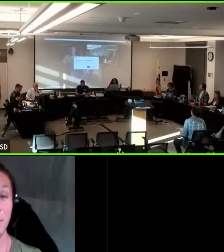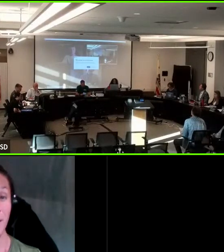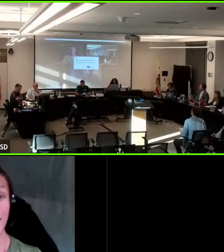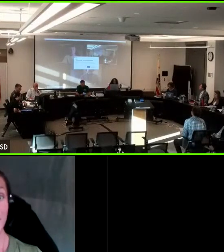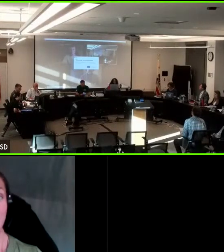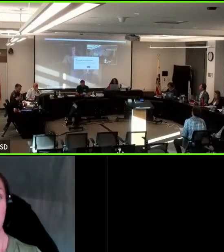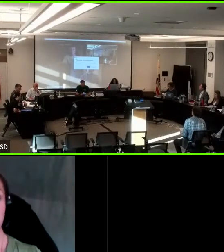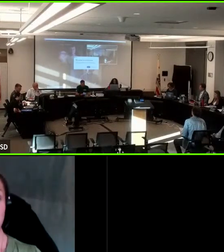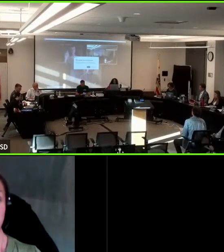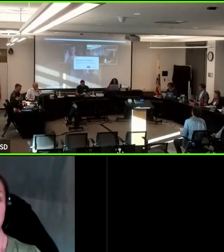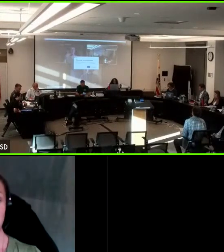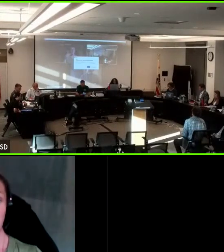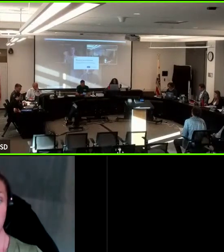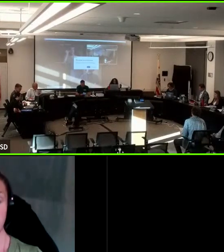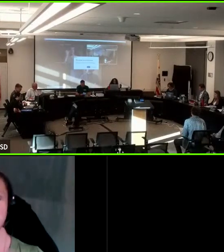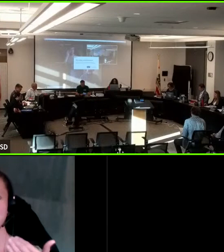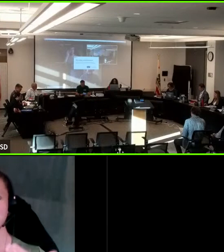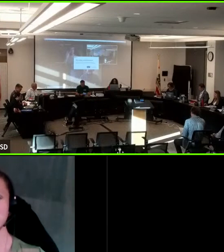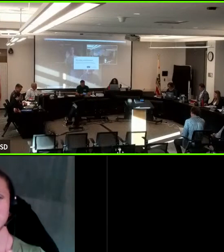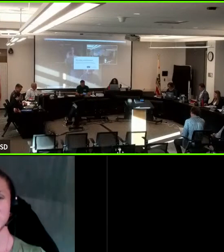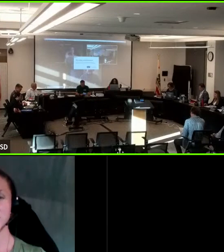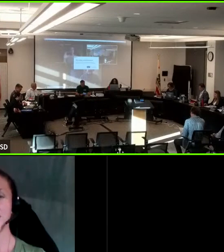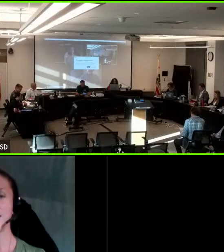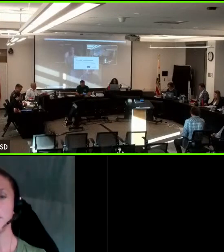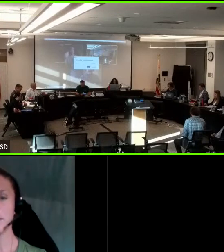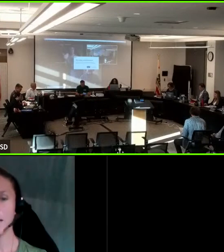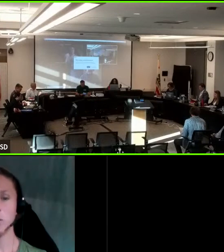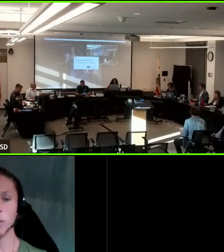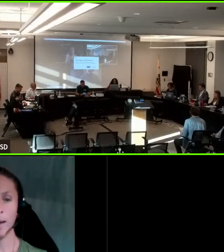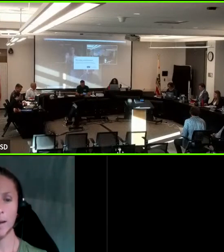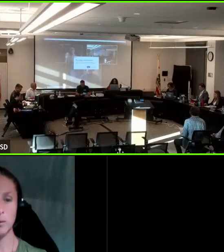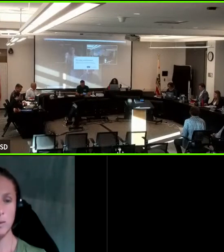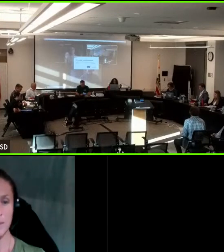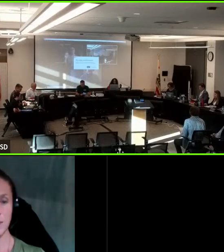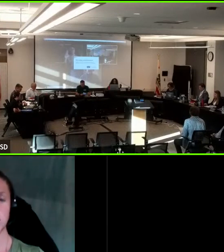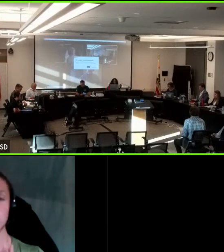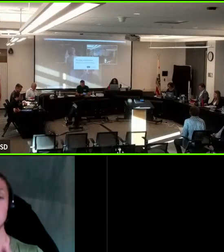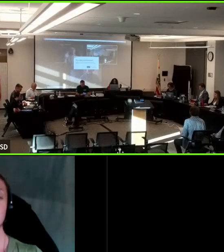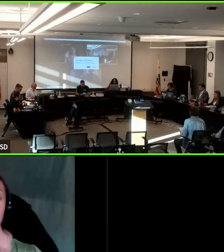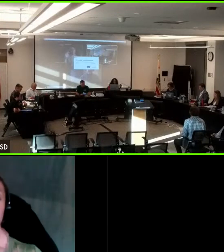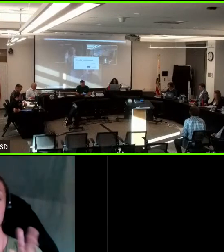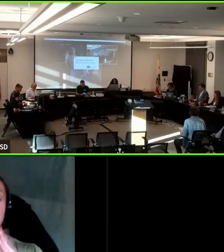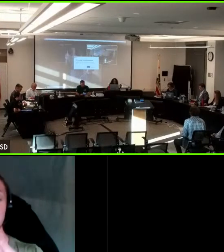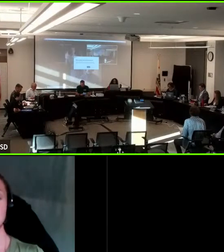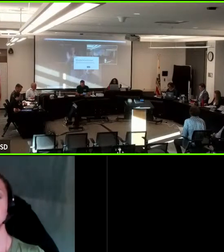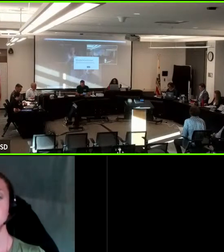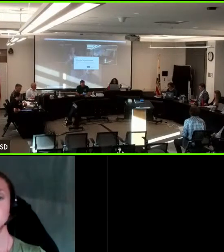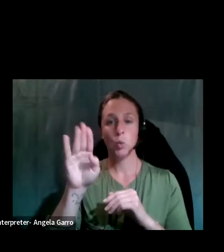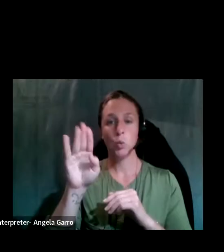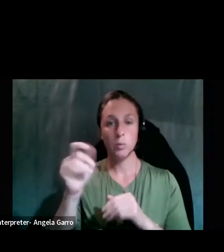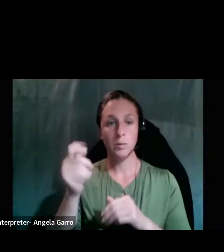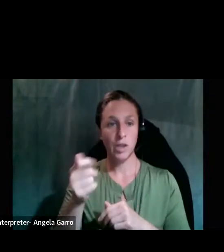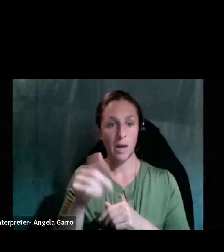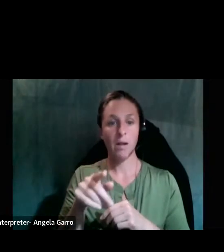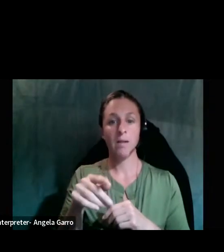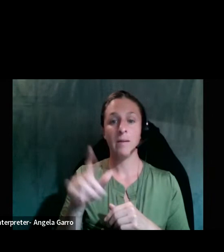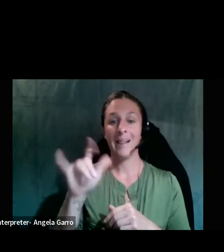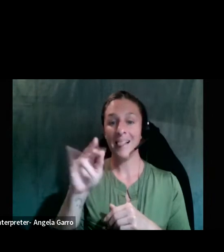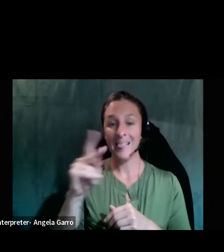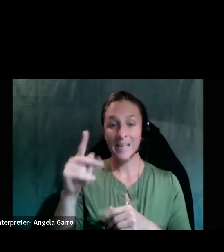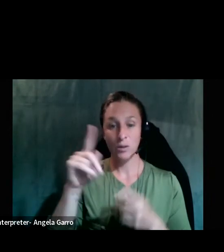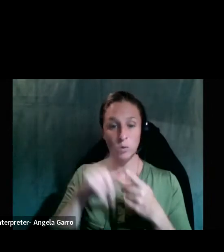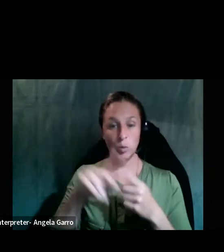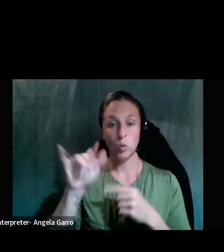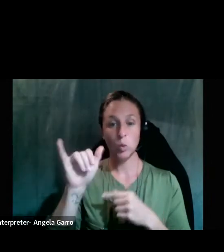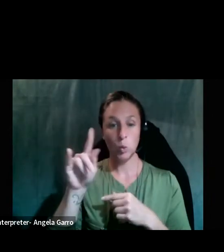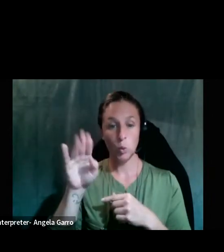this meeting, please view the meeting on the San Mateo Union High School District Board Meeting YouTube channel. The link to the YouTube channel